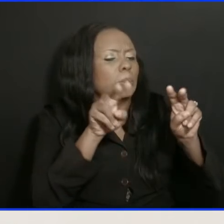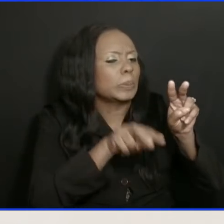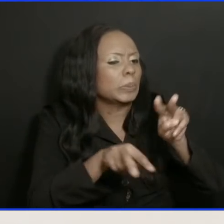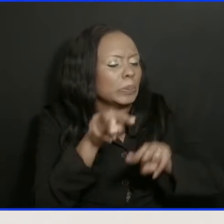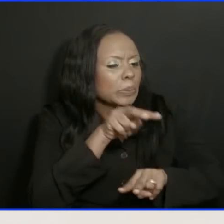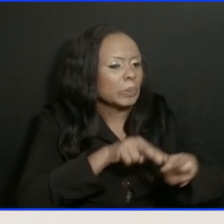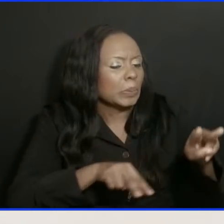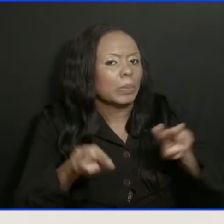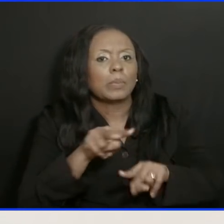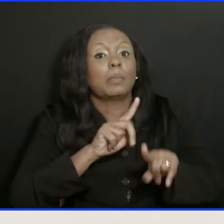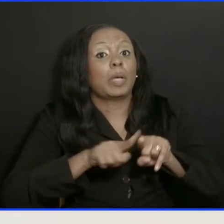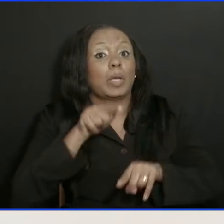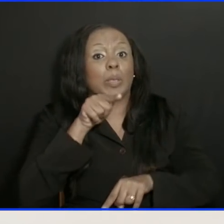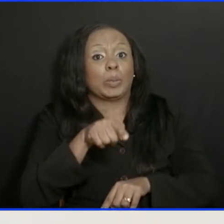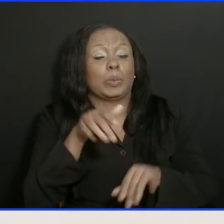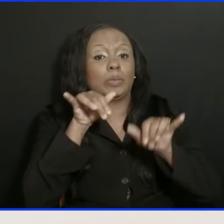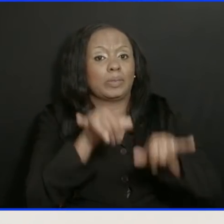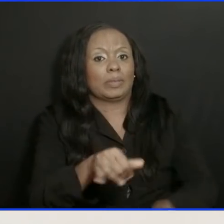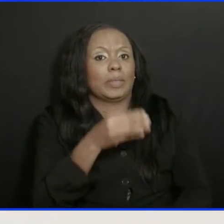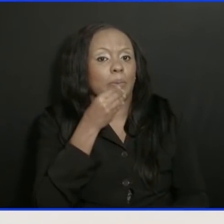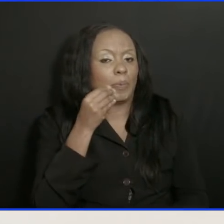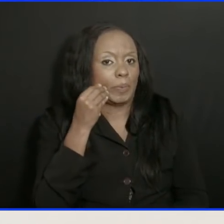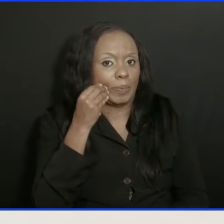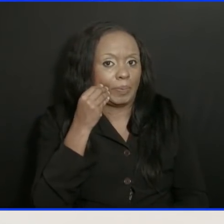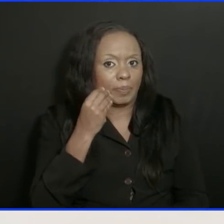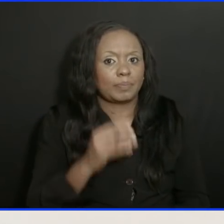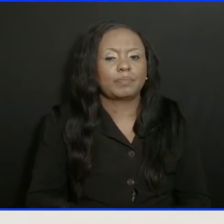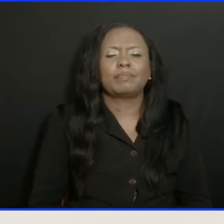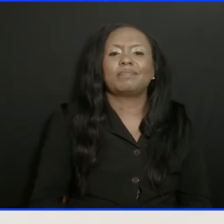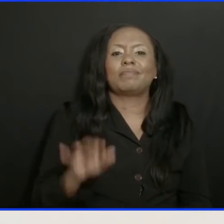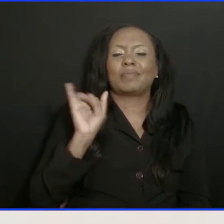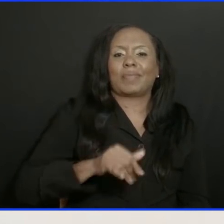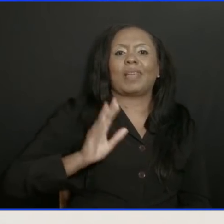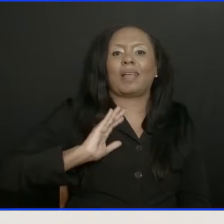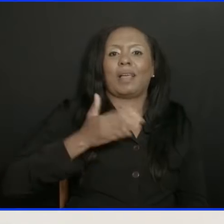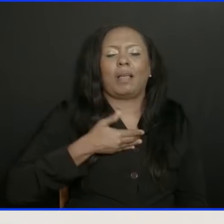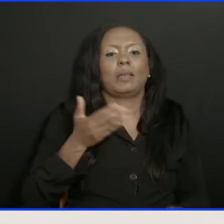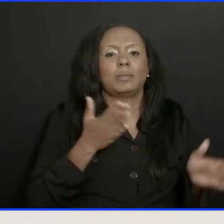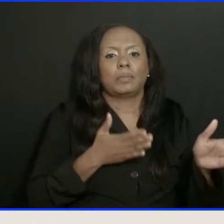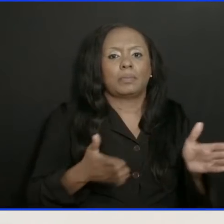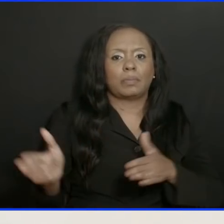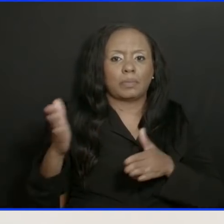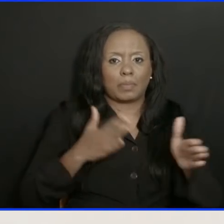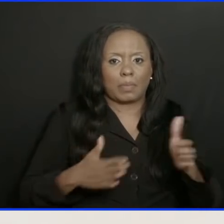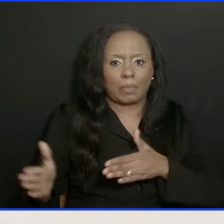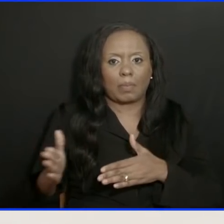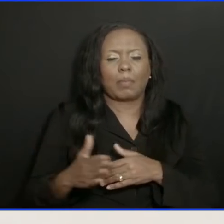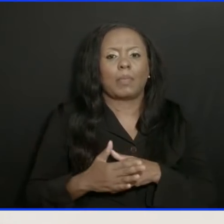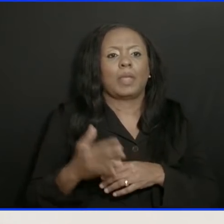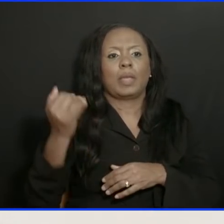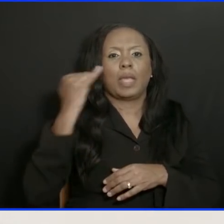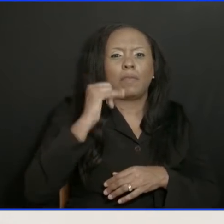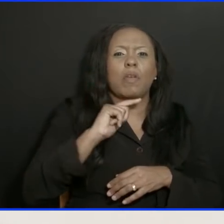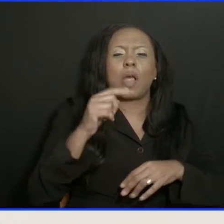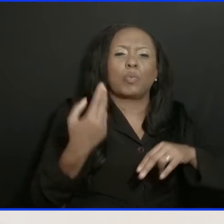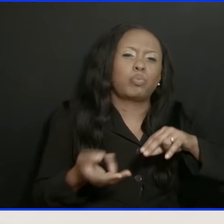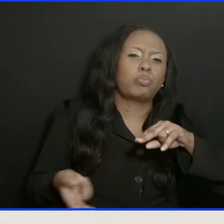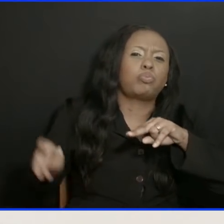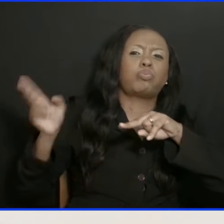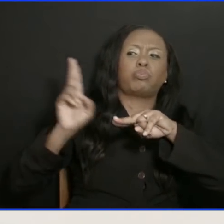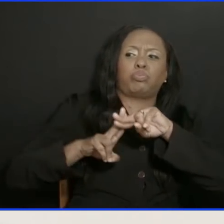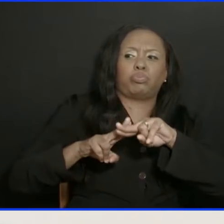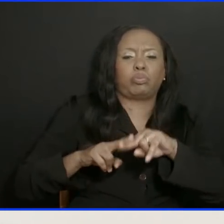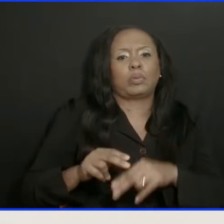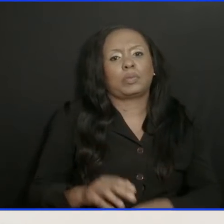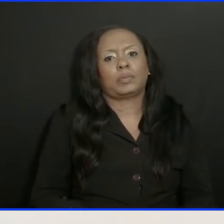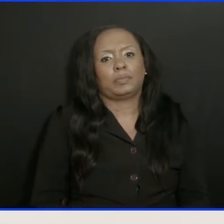home. So that is our plan with respect to handling the large surge. The next part